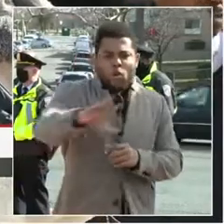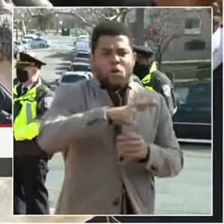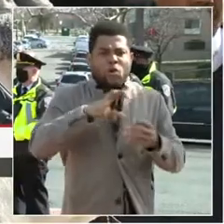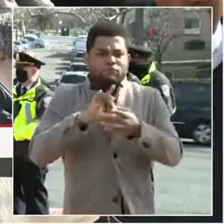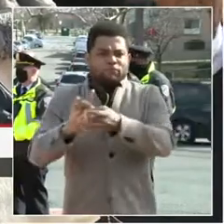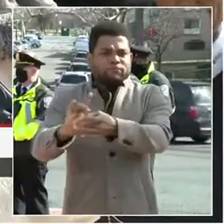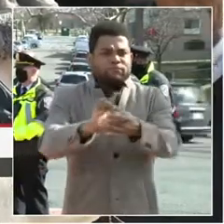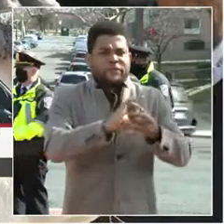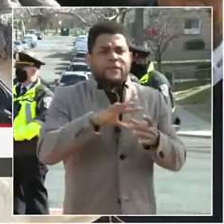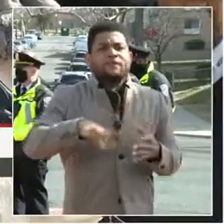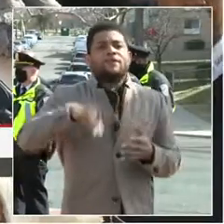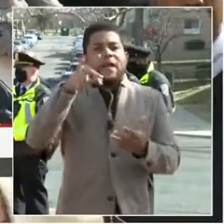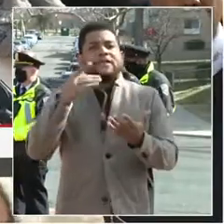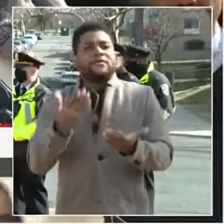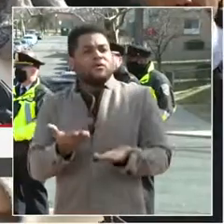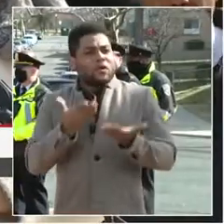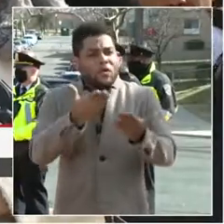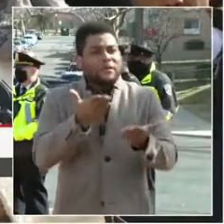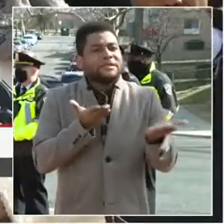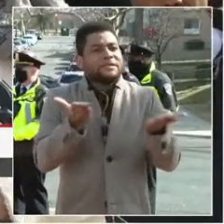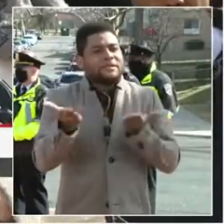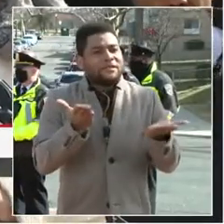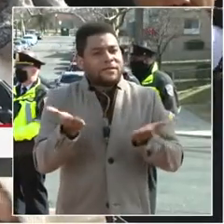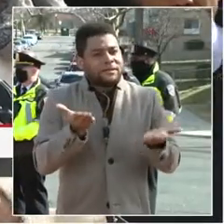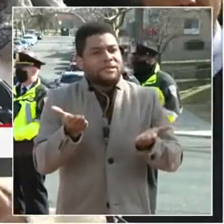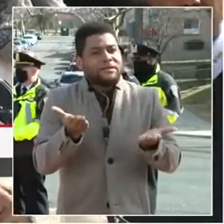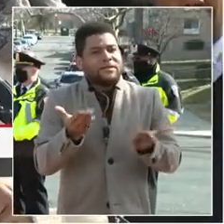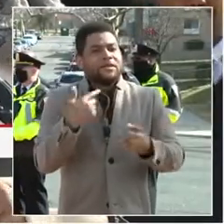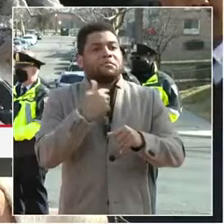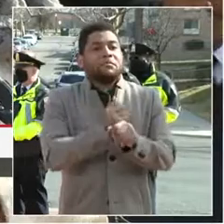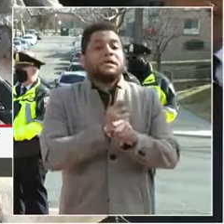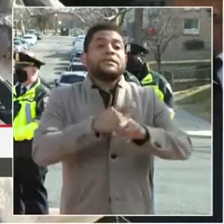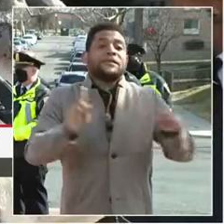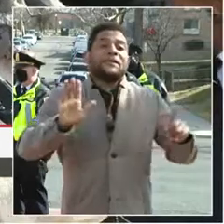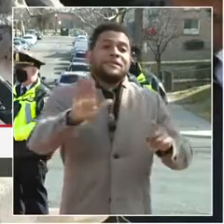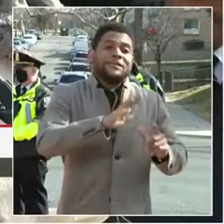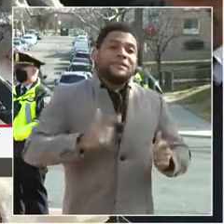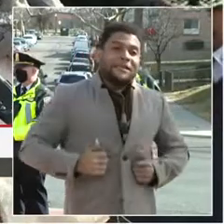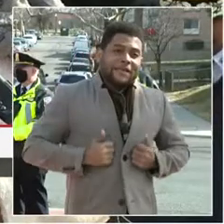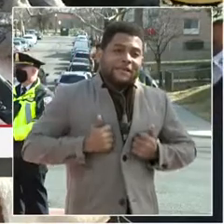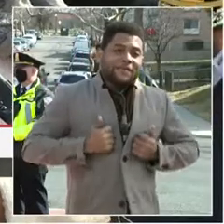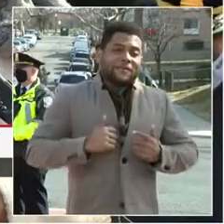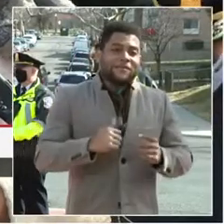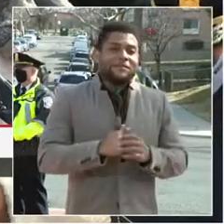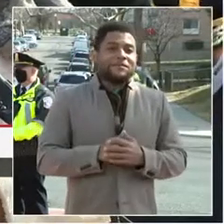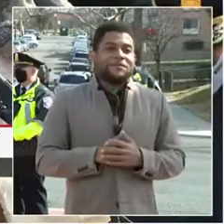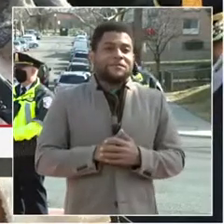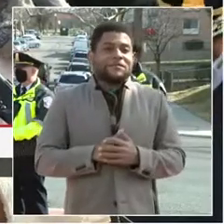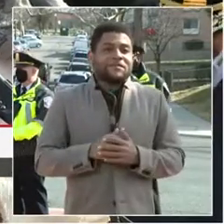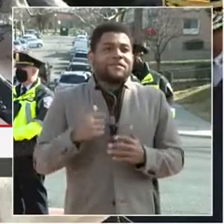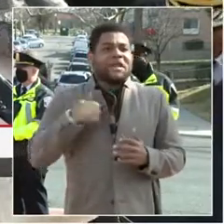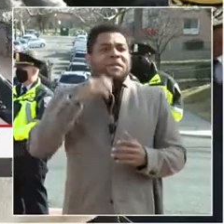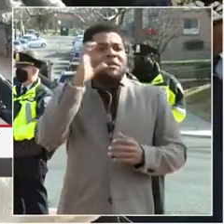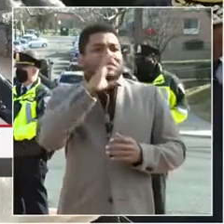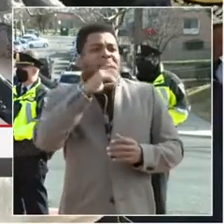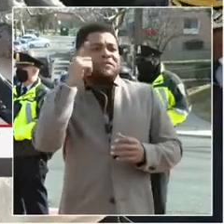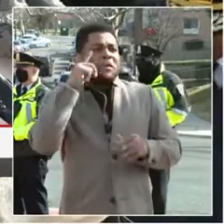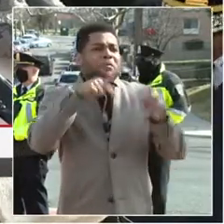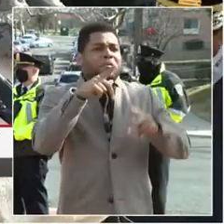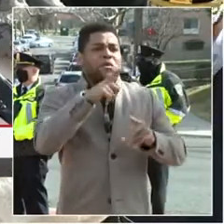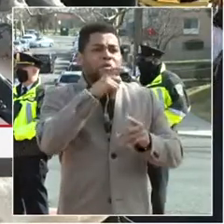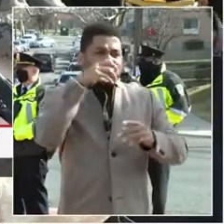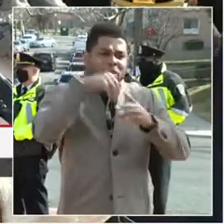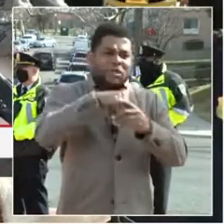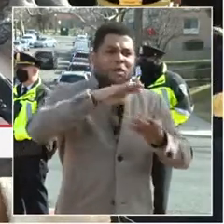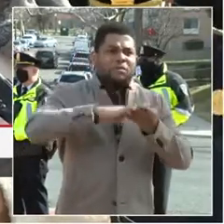make a difference in their lives. So that's our goal, is to try to connect and engage those in our community who are disconnected, to pull them